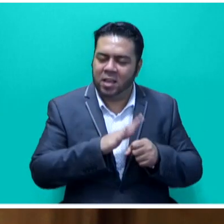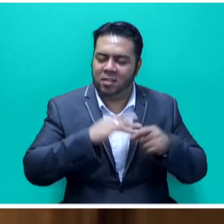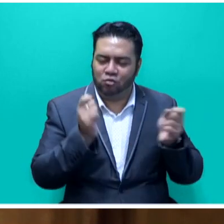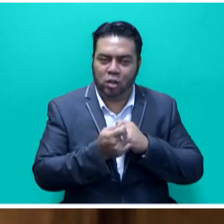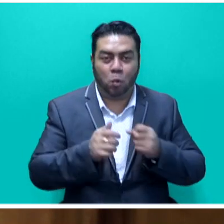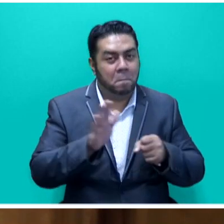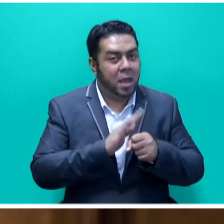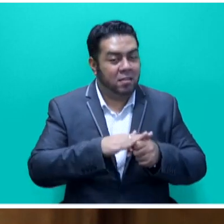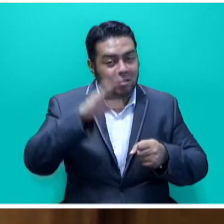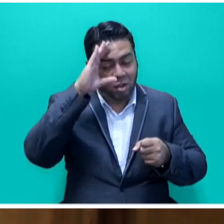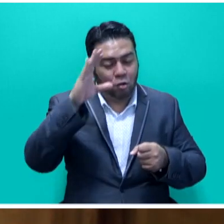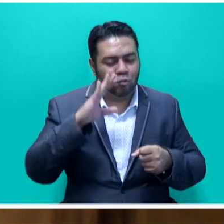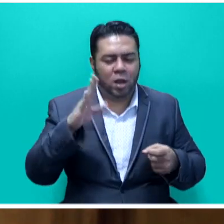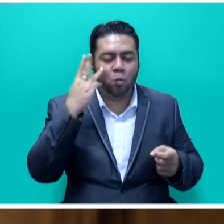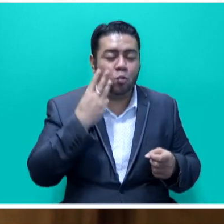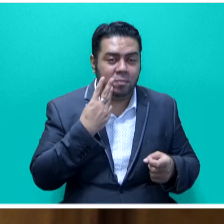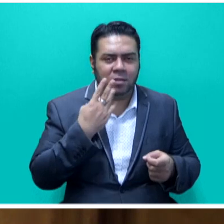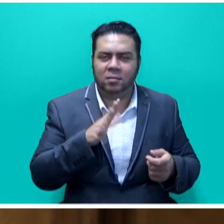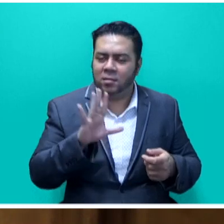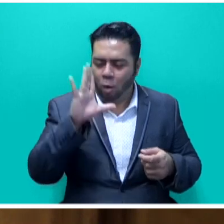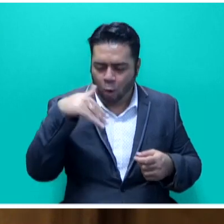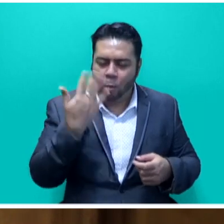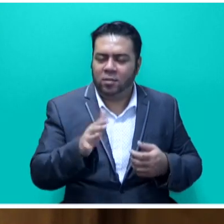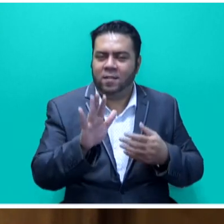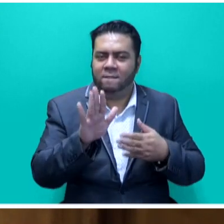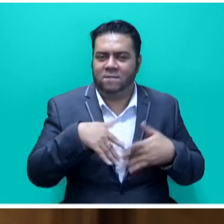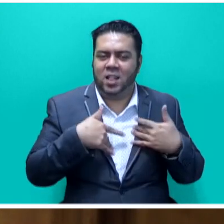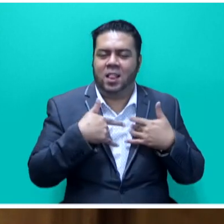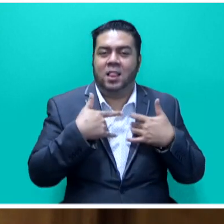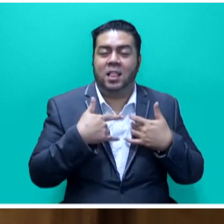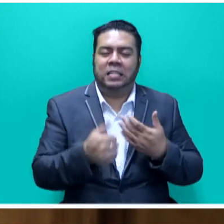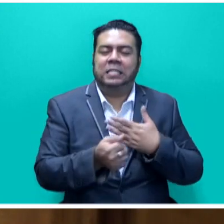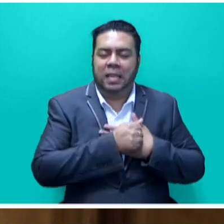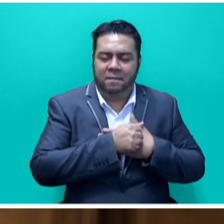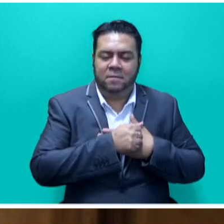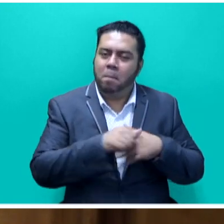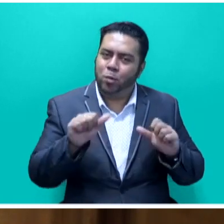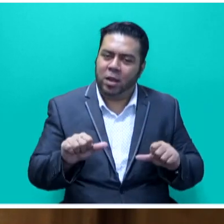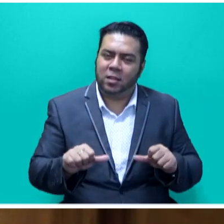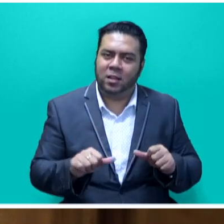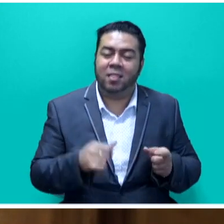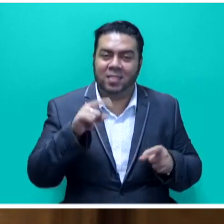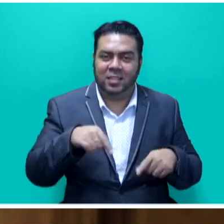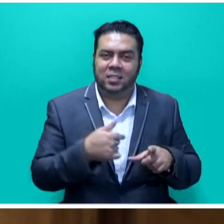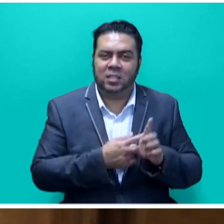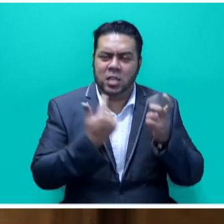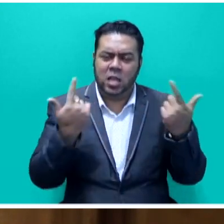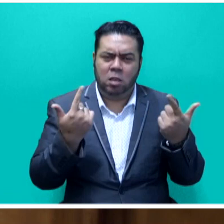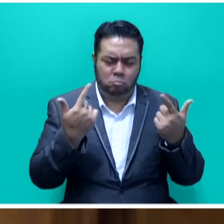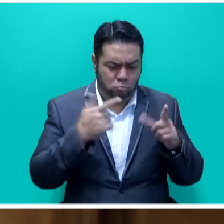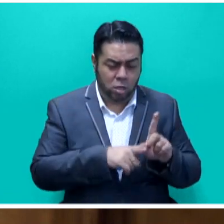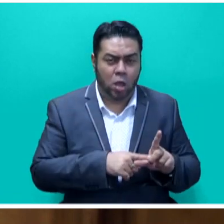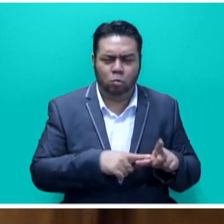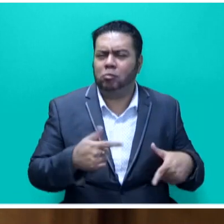country where women needs to always feel safe. This year, Mr. Speaker, was a great year of great efforts that